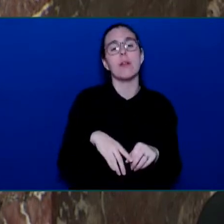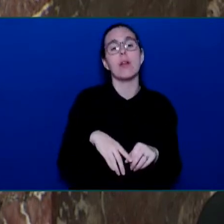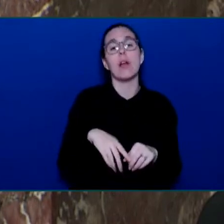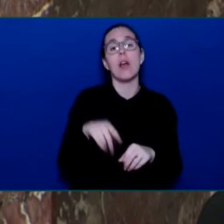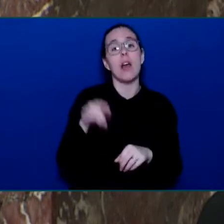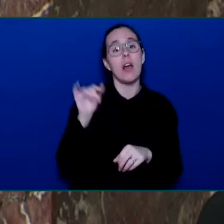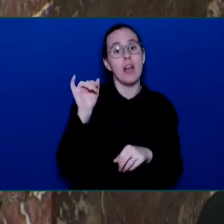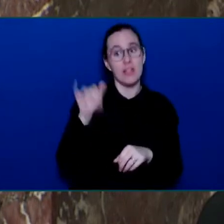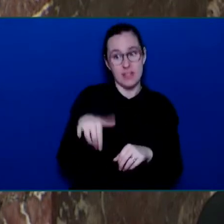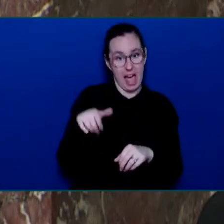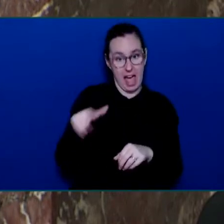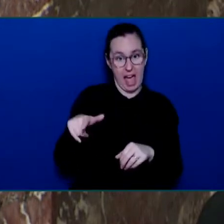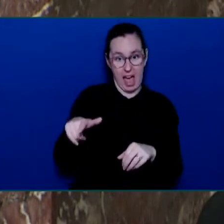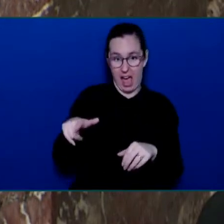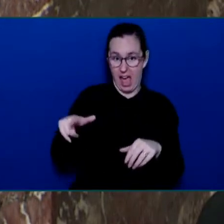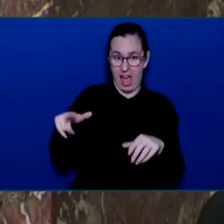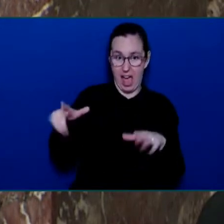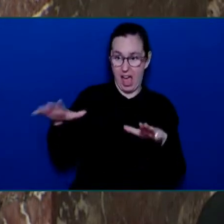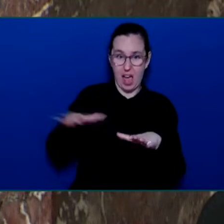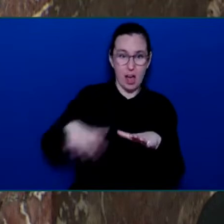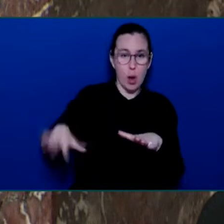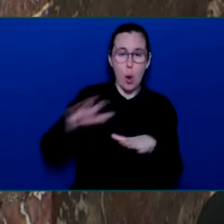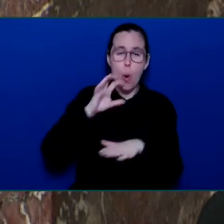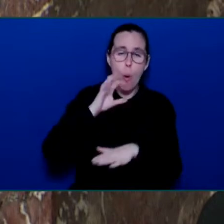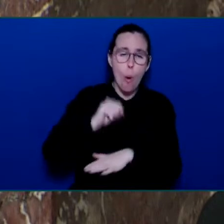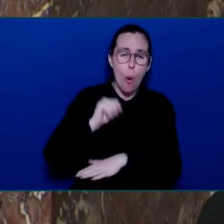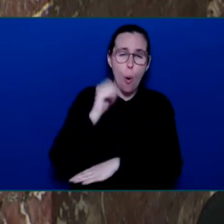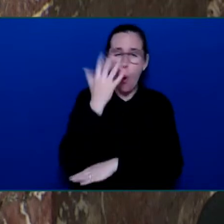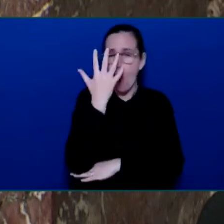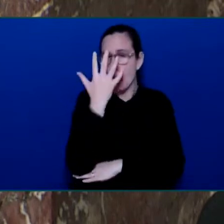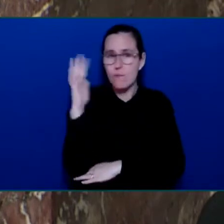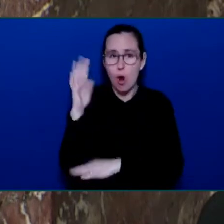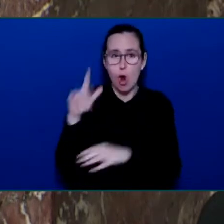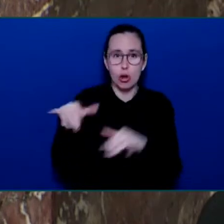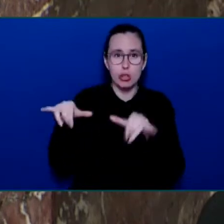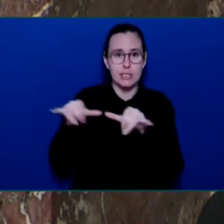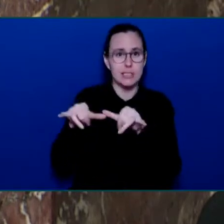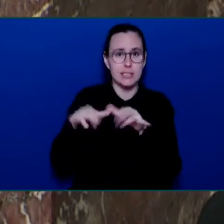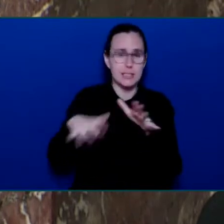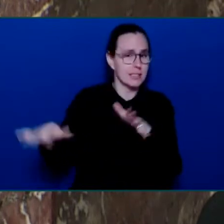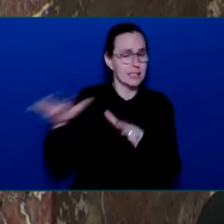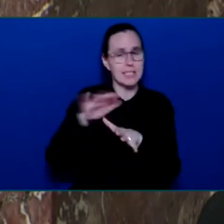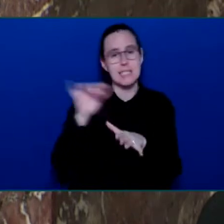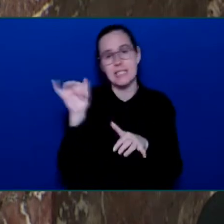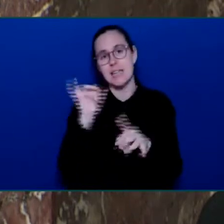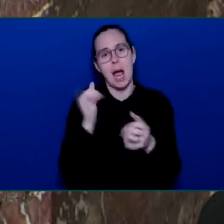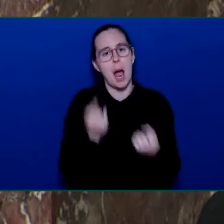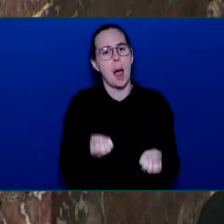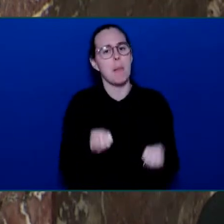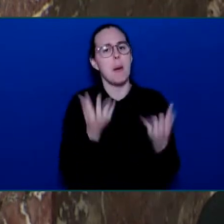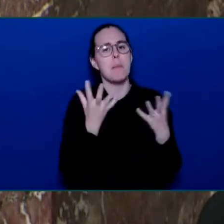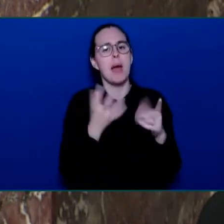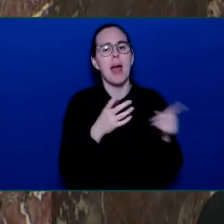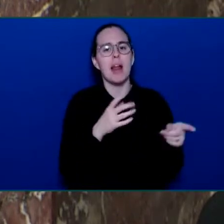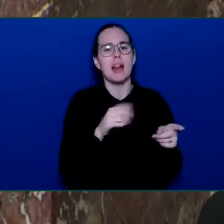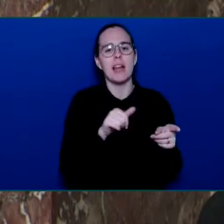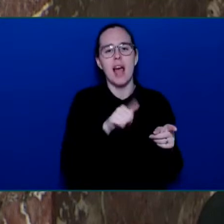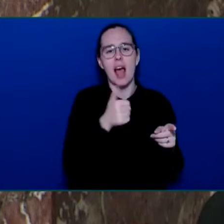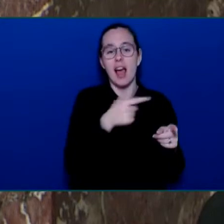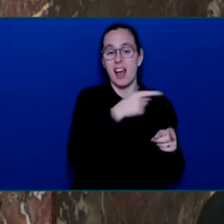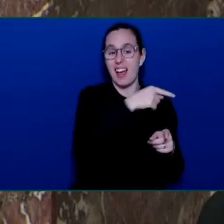is the reintroduction of those spotted owls. We had an introduction just last year, and we have, with great humility and